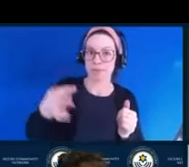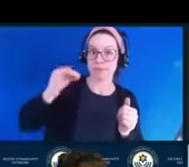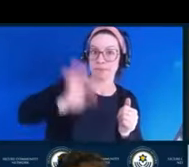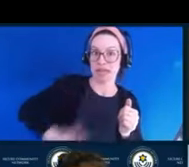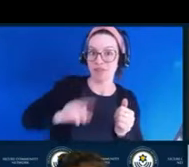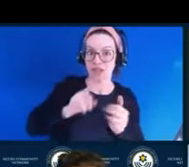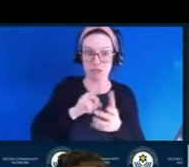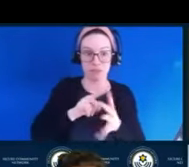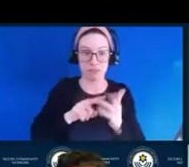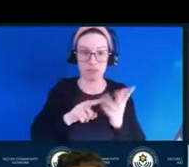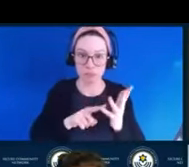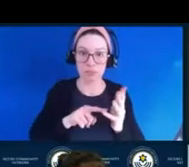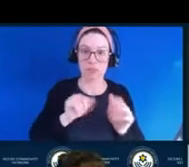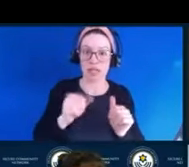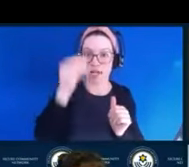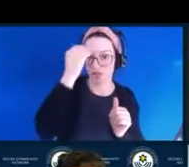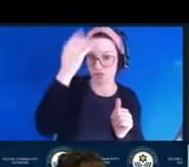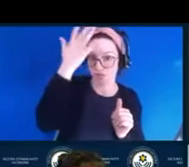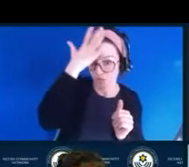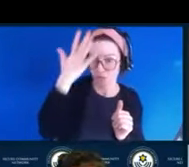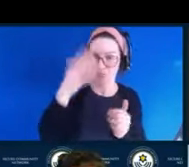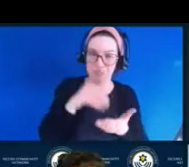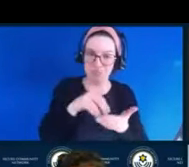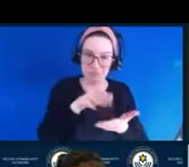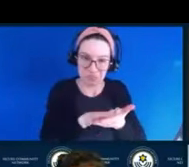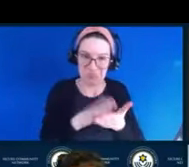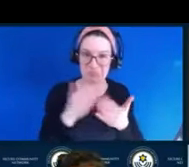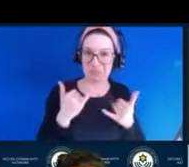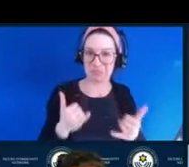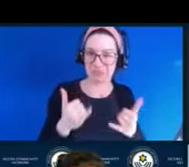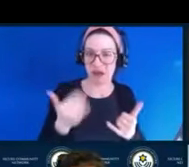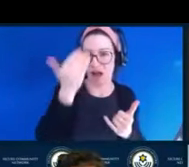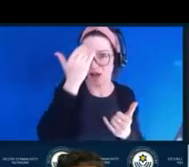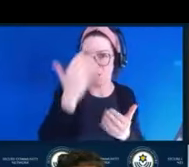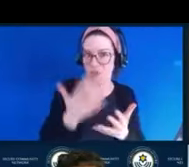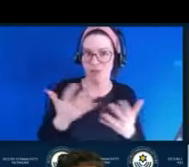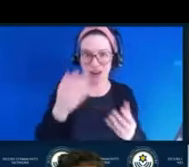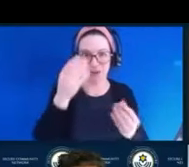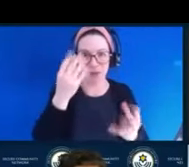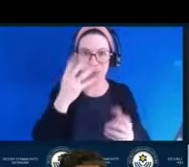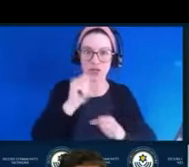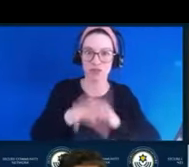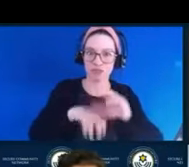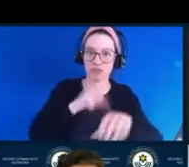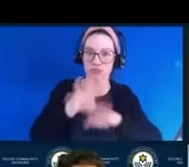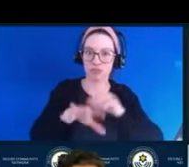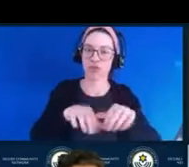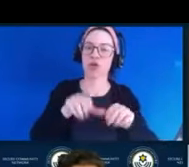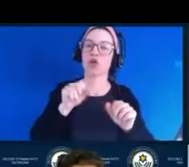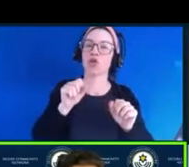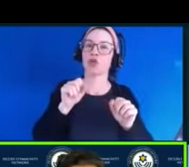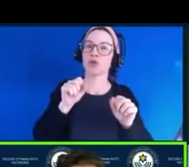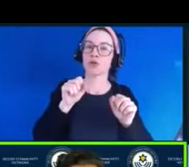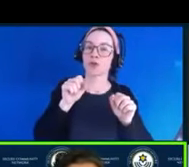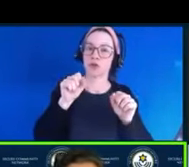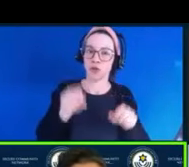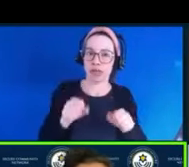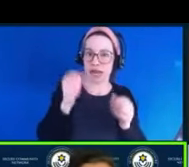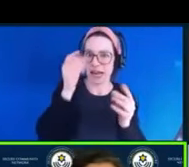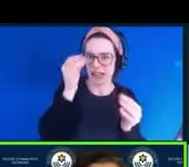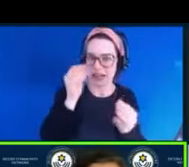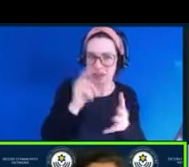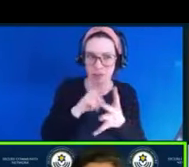take note of today, because I know it's hard when you're hearing so much important information. It's like, what are some things that I can walk away right now? Nicole,